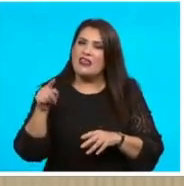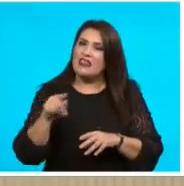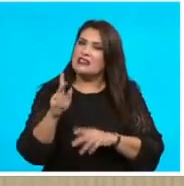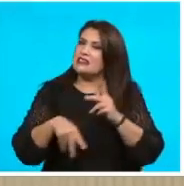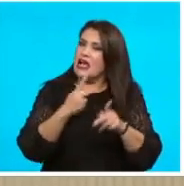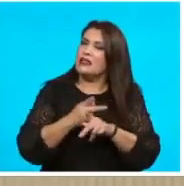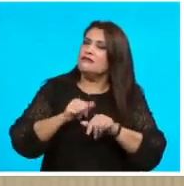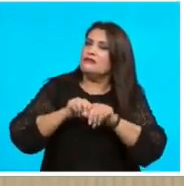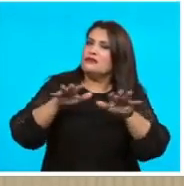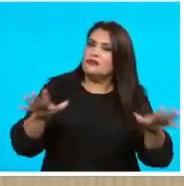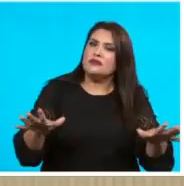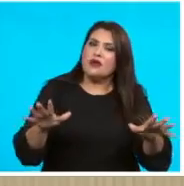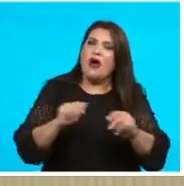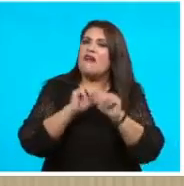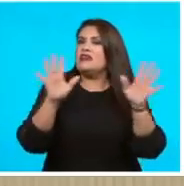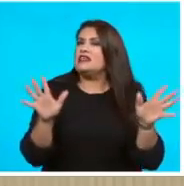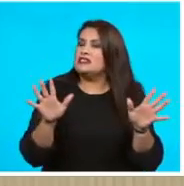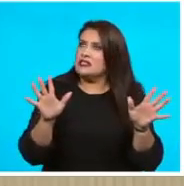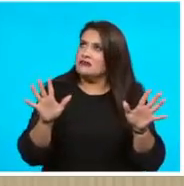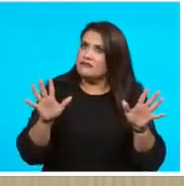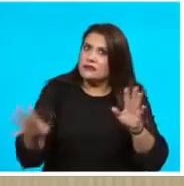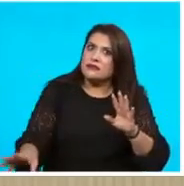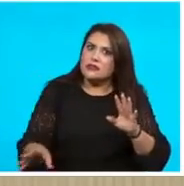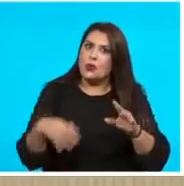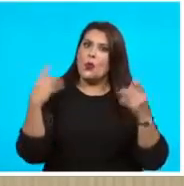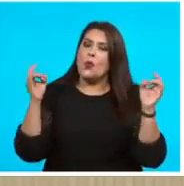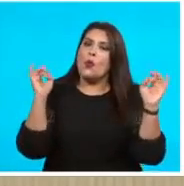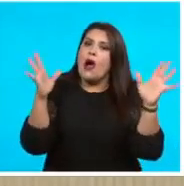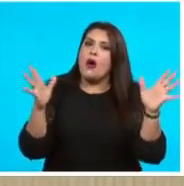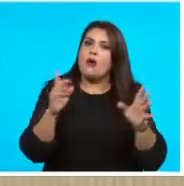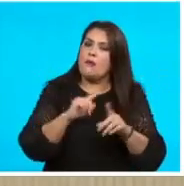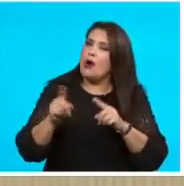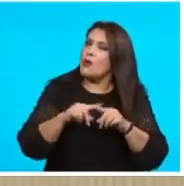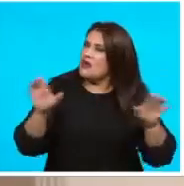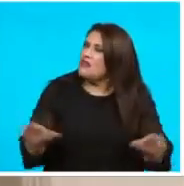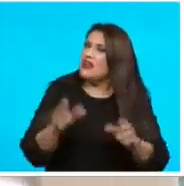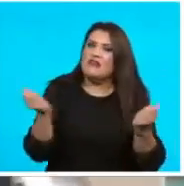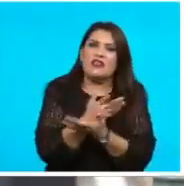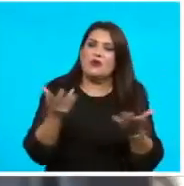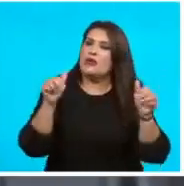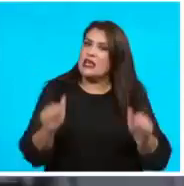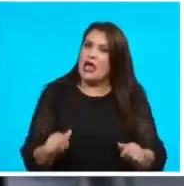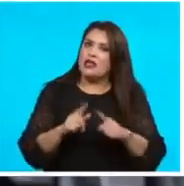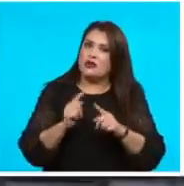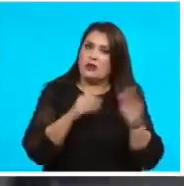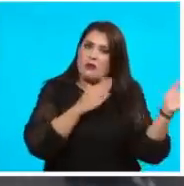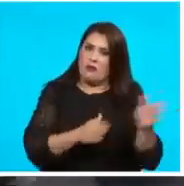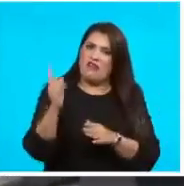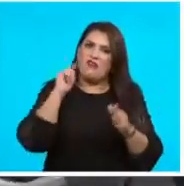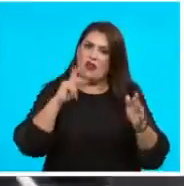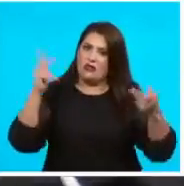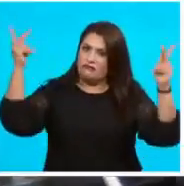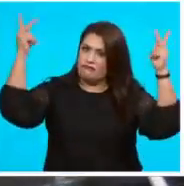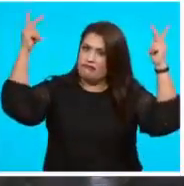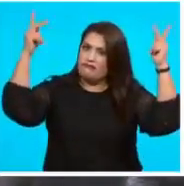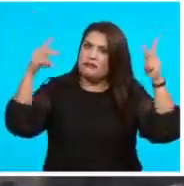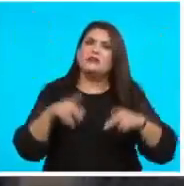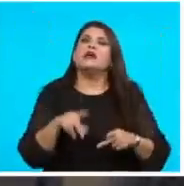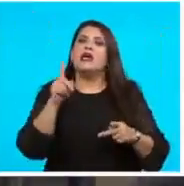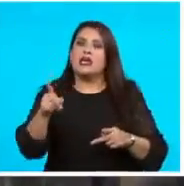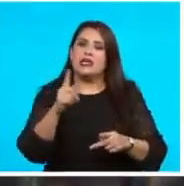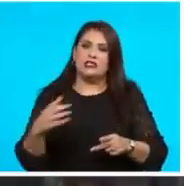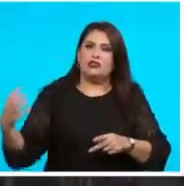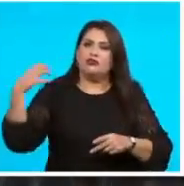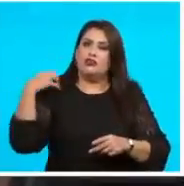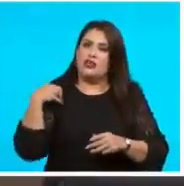scenario, but we have done all we can to get ready for this pandemic. Doug Colburn is Chief Operating Officer at South Texas